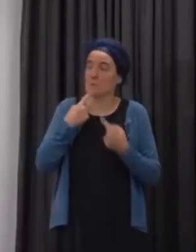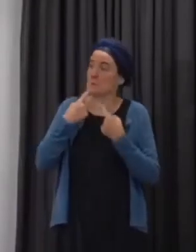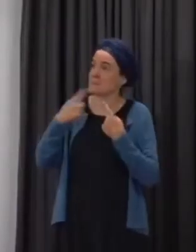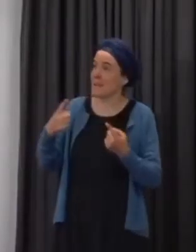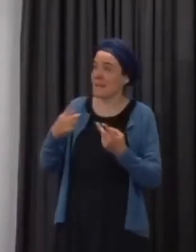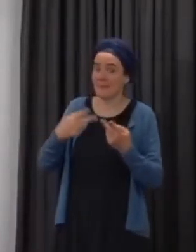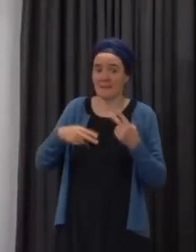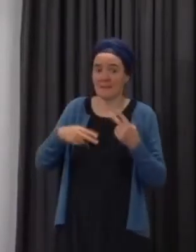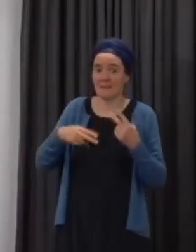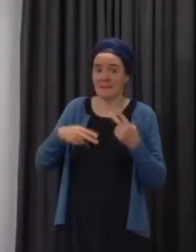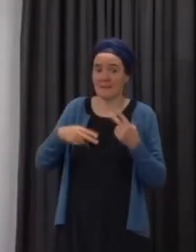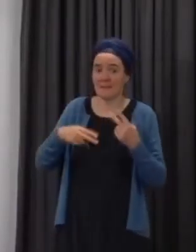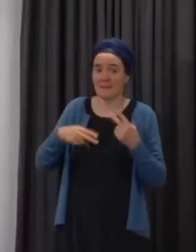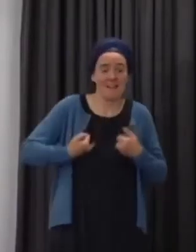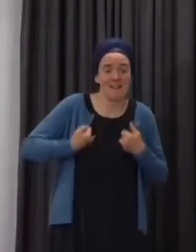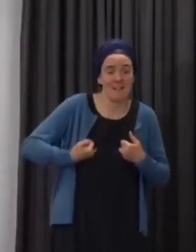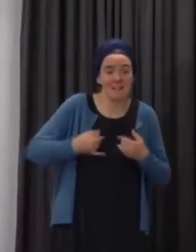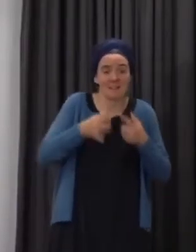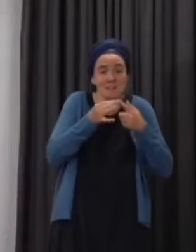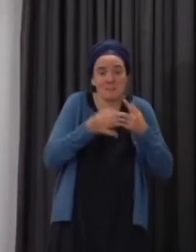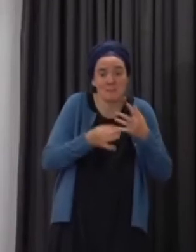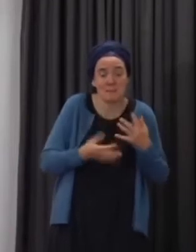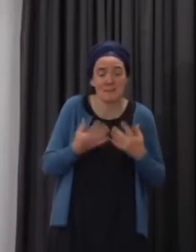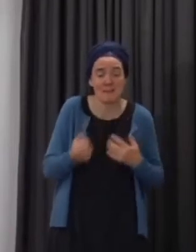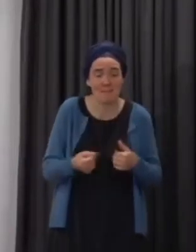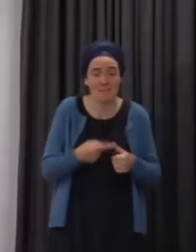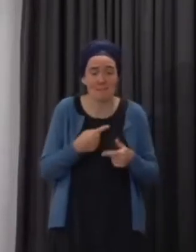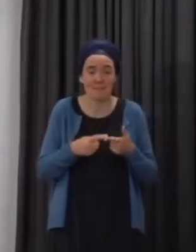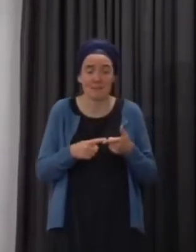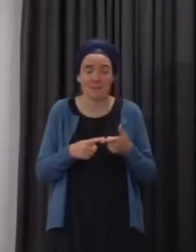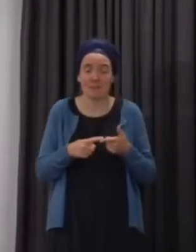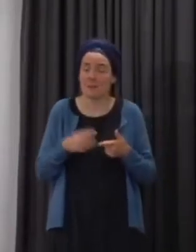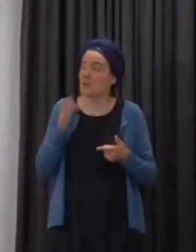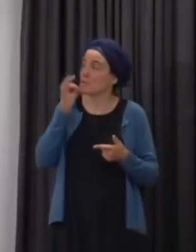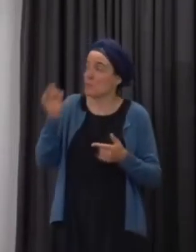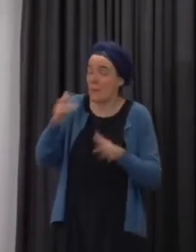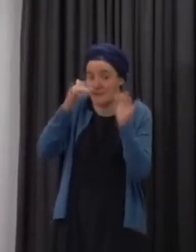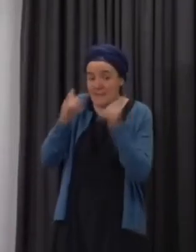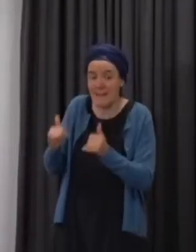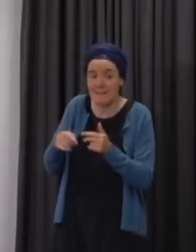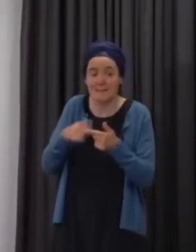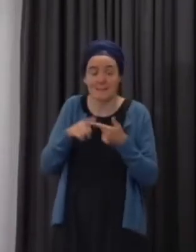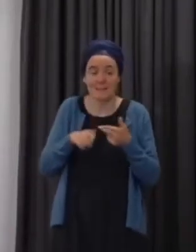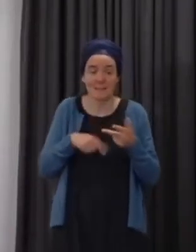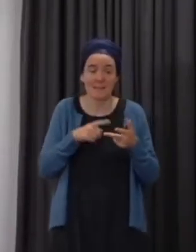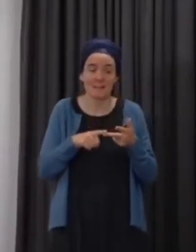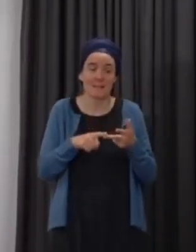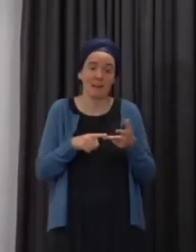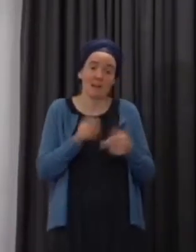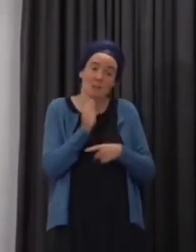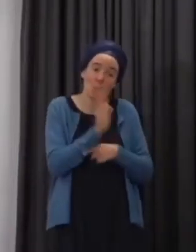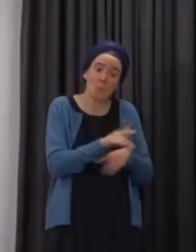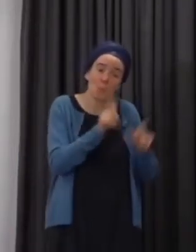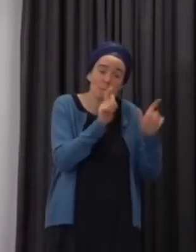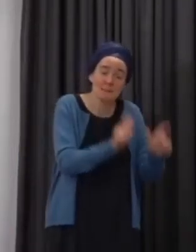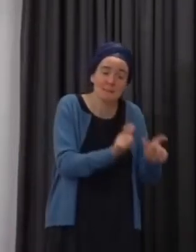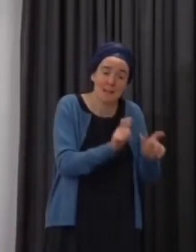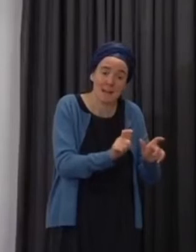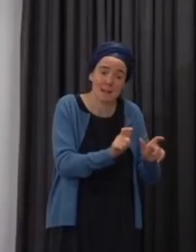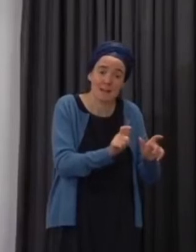website we'll have to help them understand their symptoms, to request a test if they need it, and to stay at home and to follow the rules